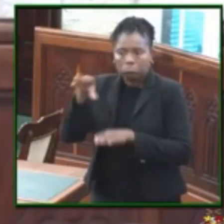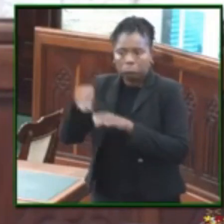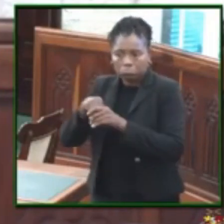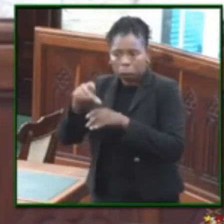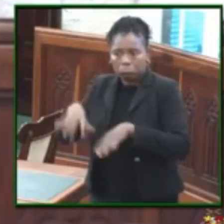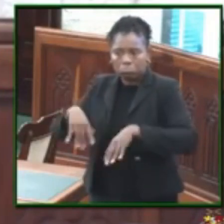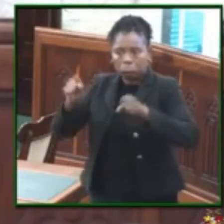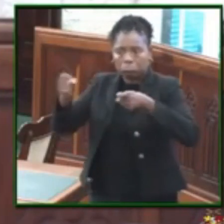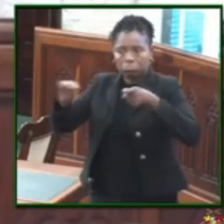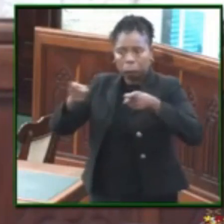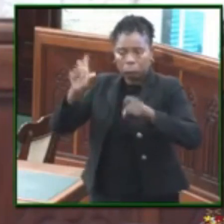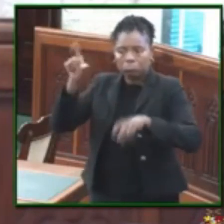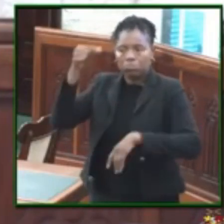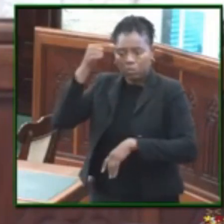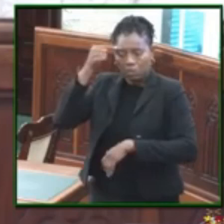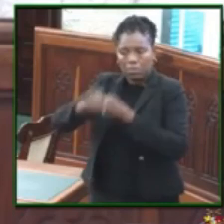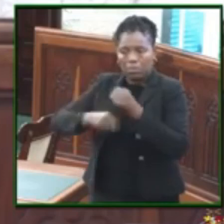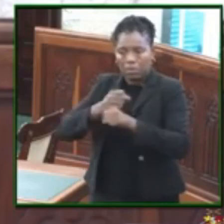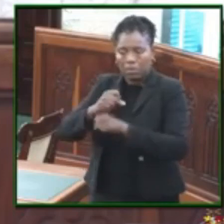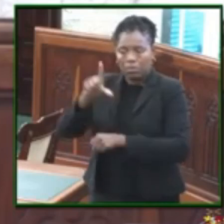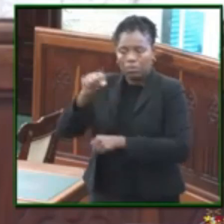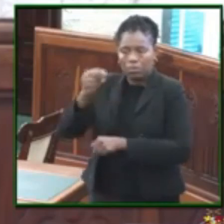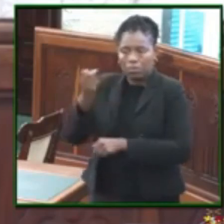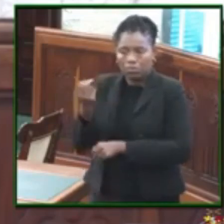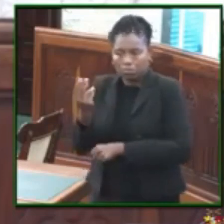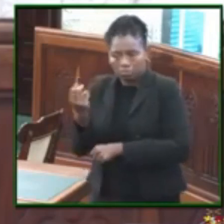in 2012.